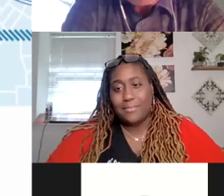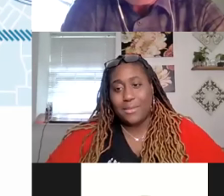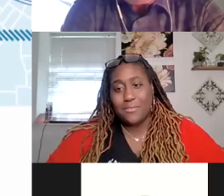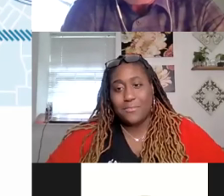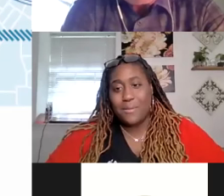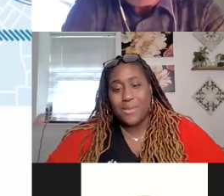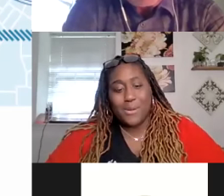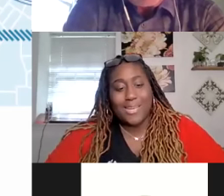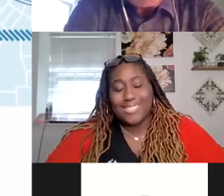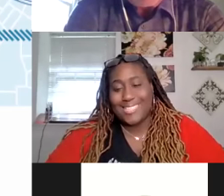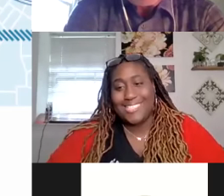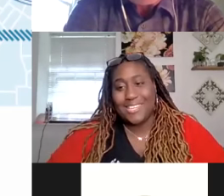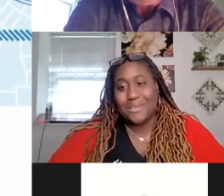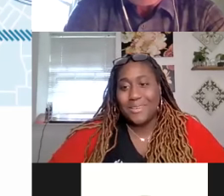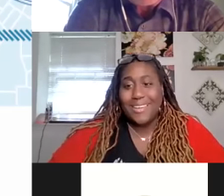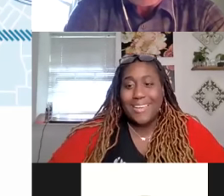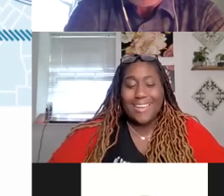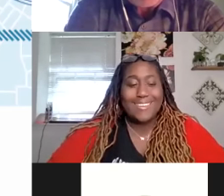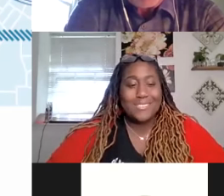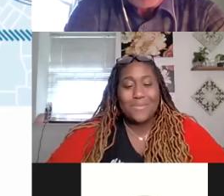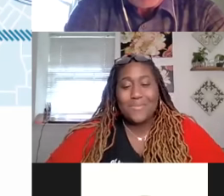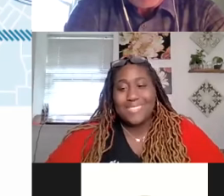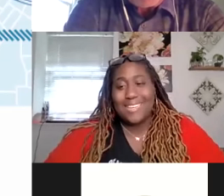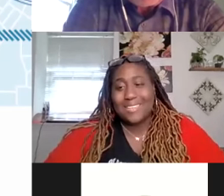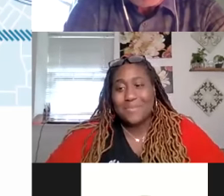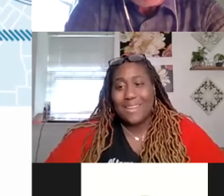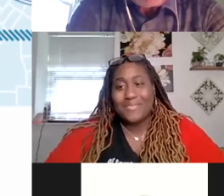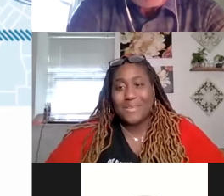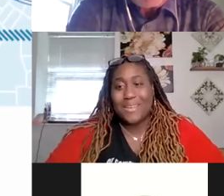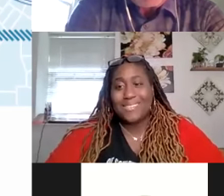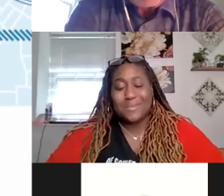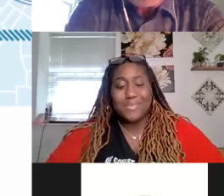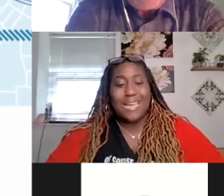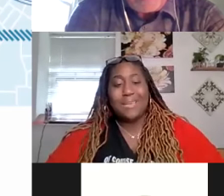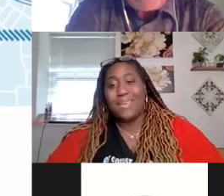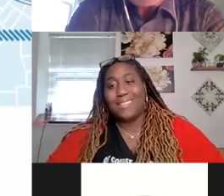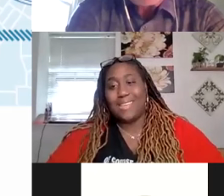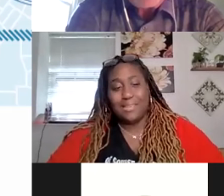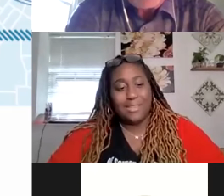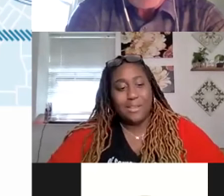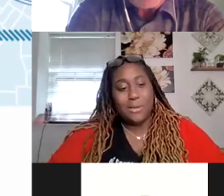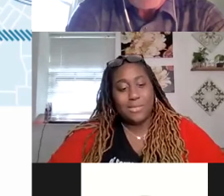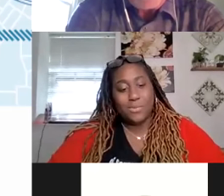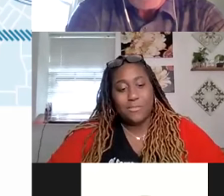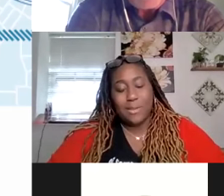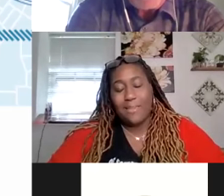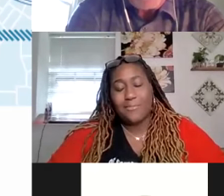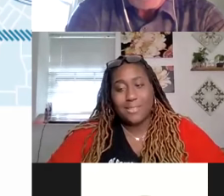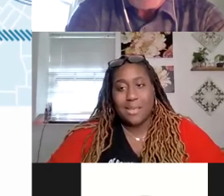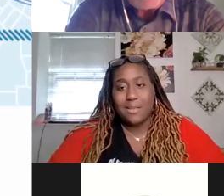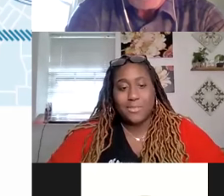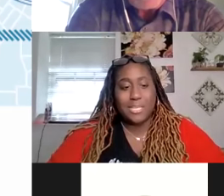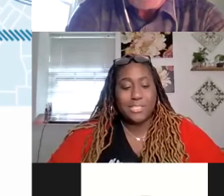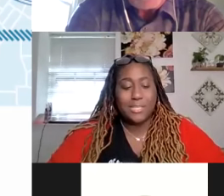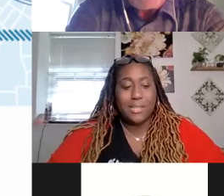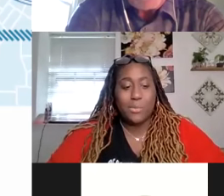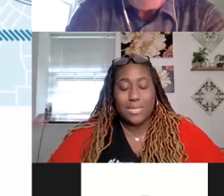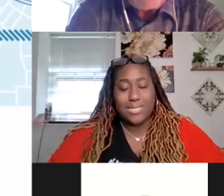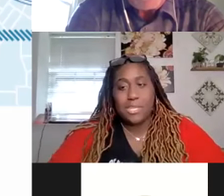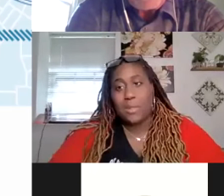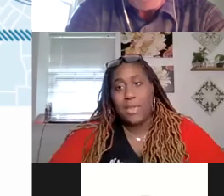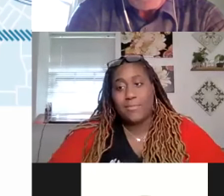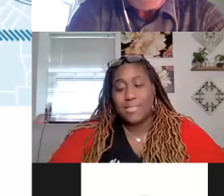And I love how you frame the question, Joe, because we've been talking about it for quite some time. I think, you know, as we've been having this